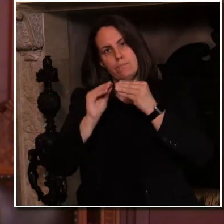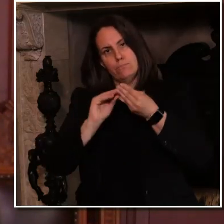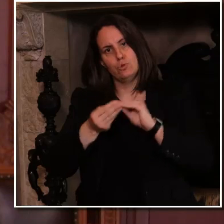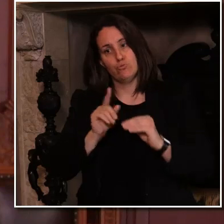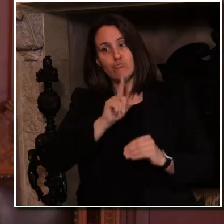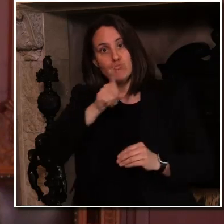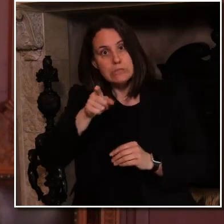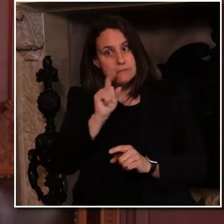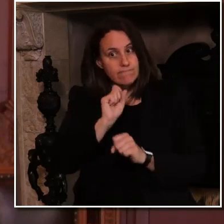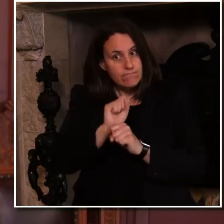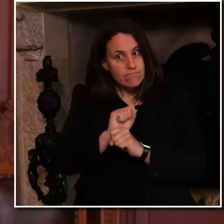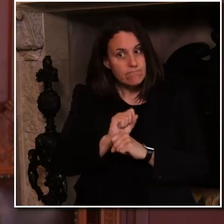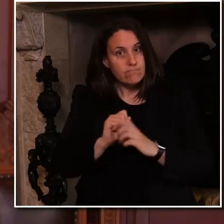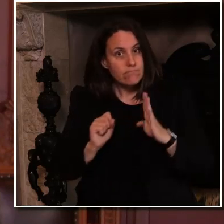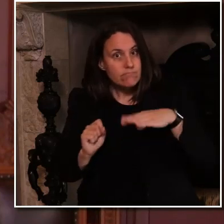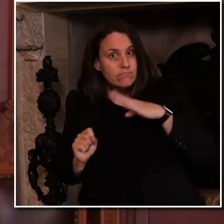tracing